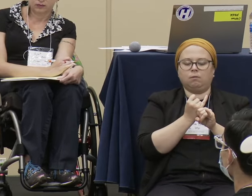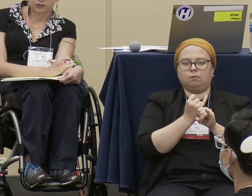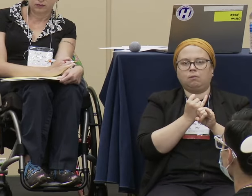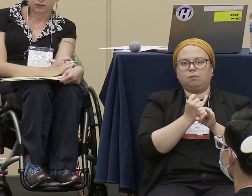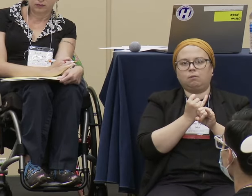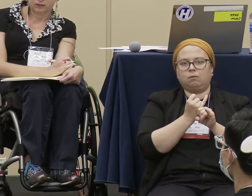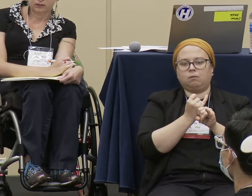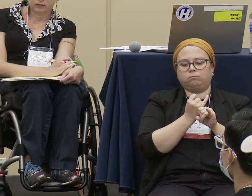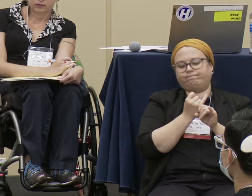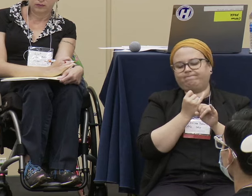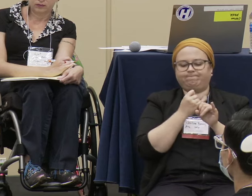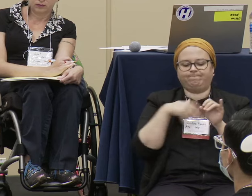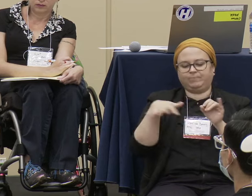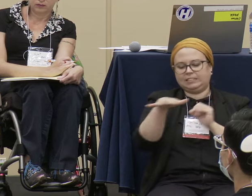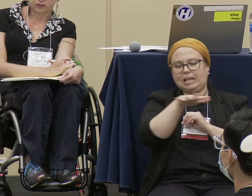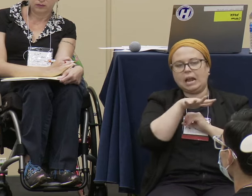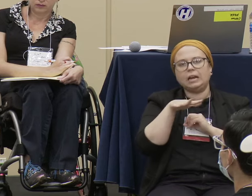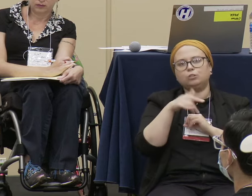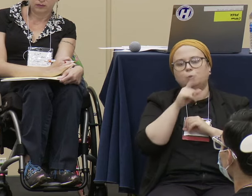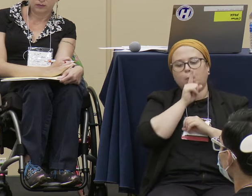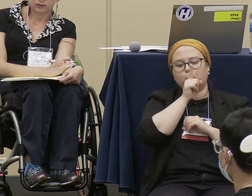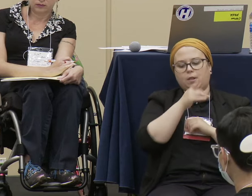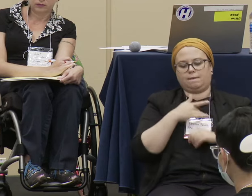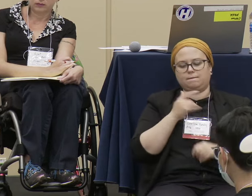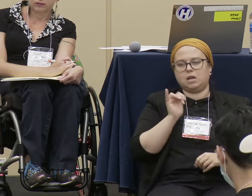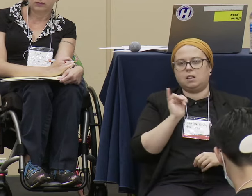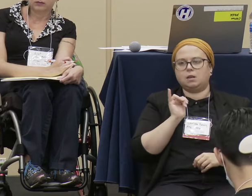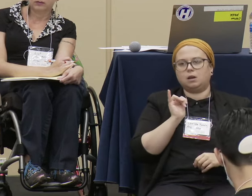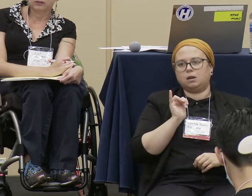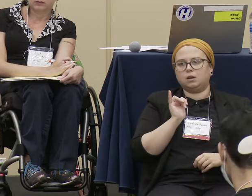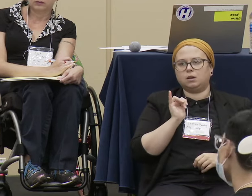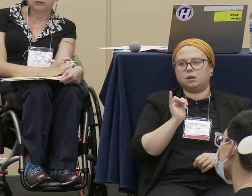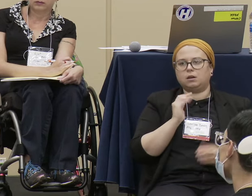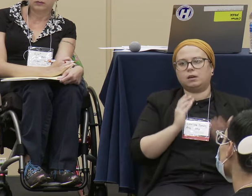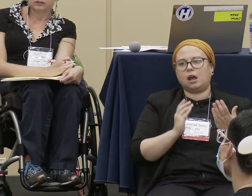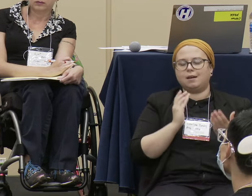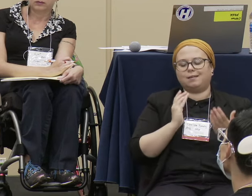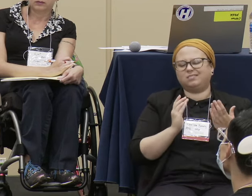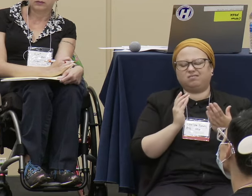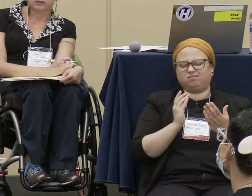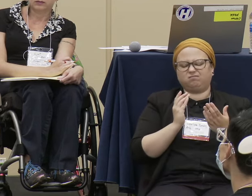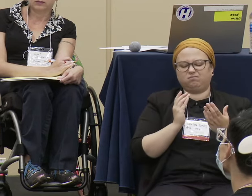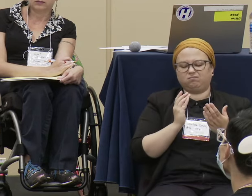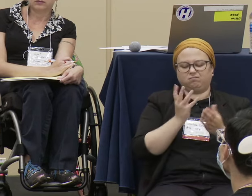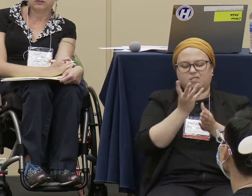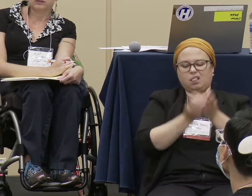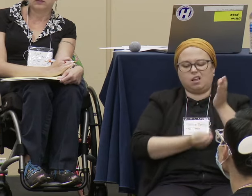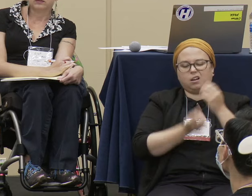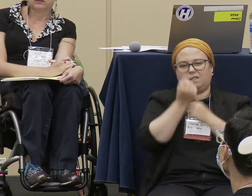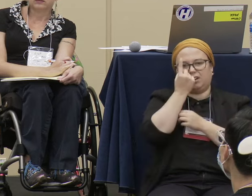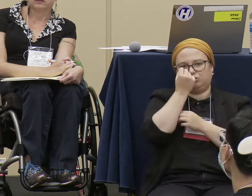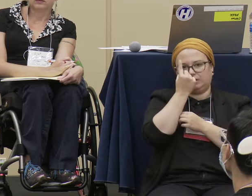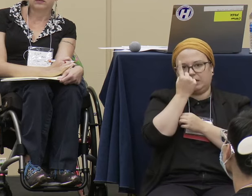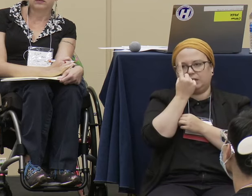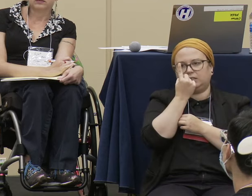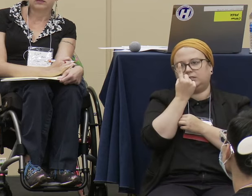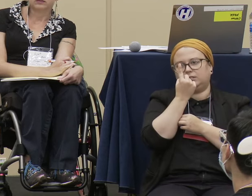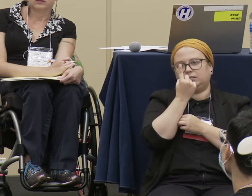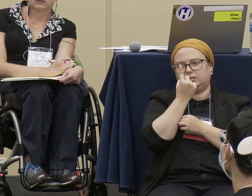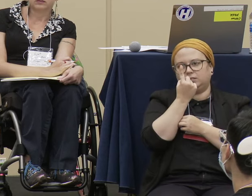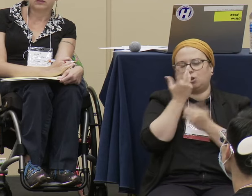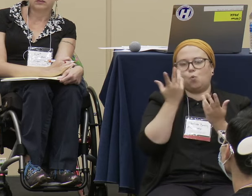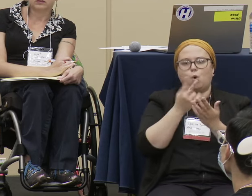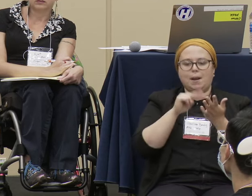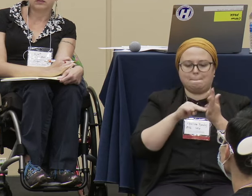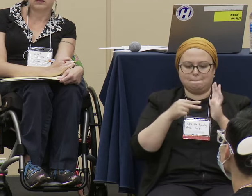I really feel like there's kind of a lack of understanding of what, you know, it means